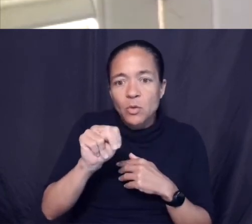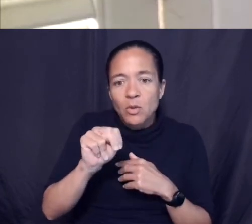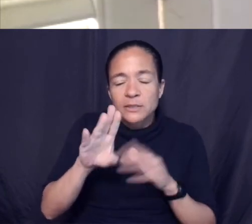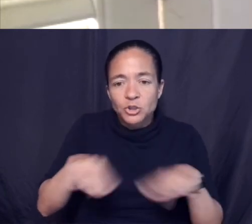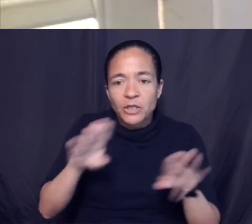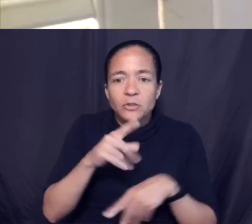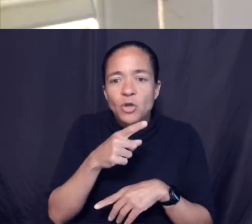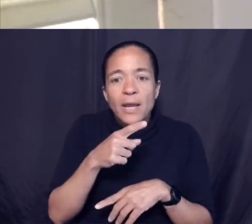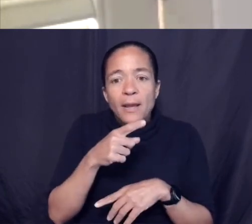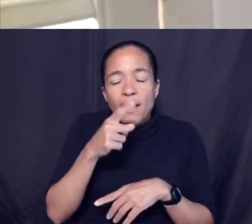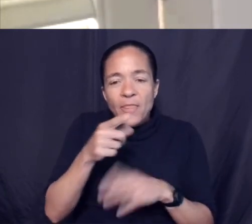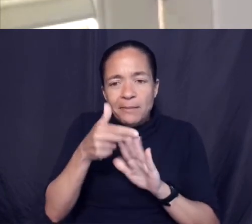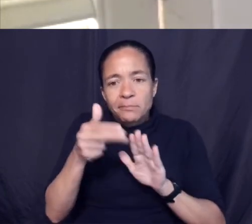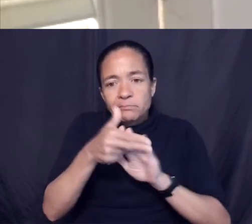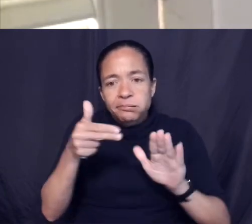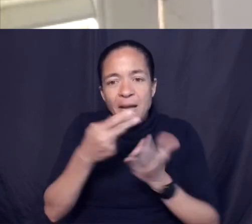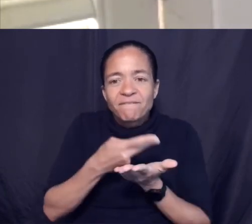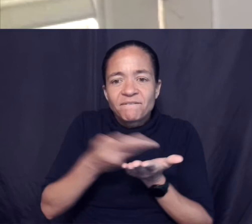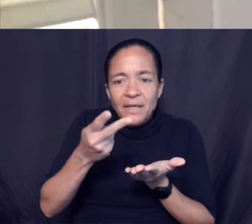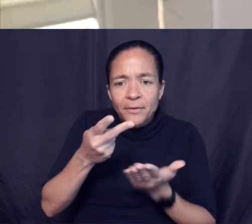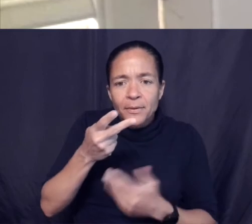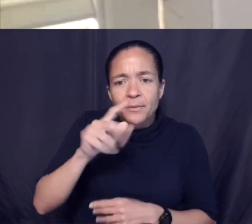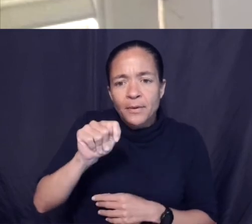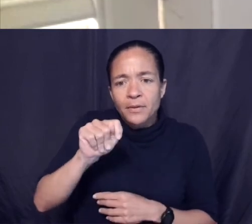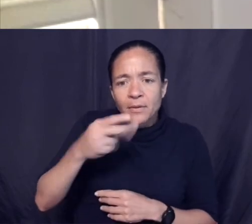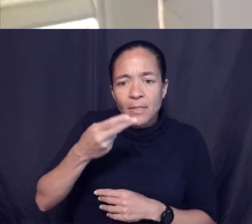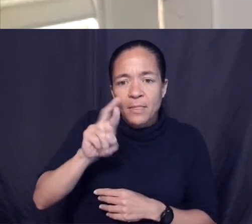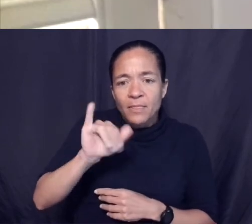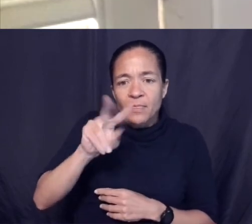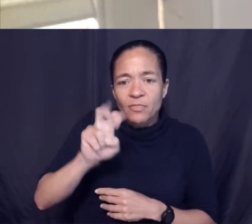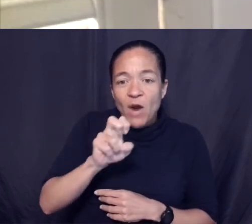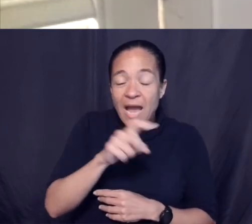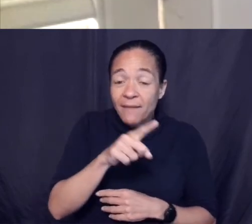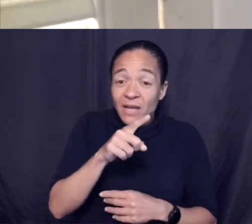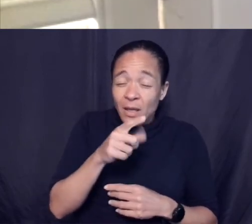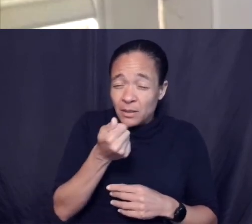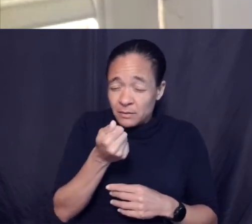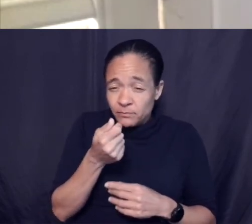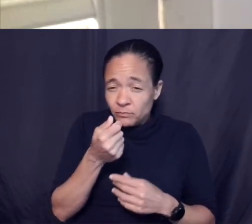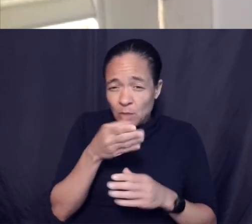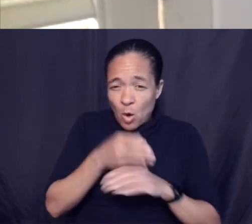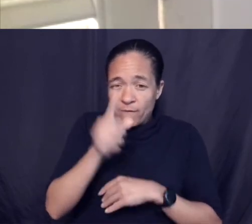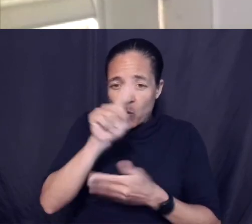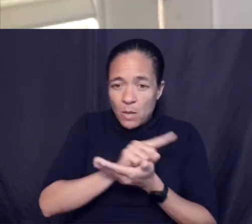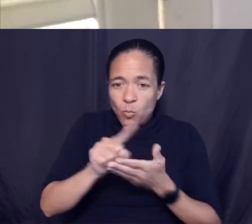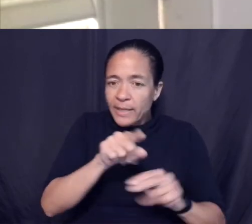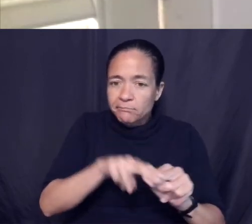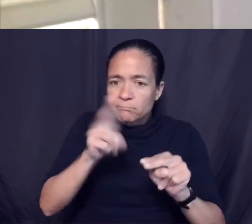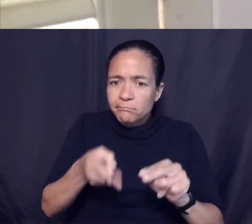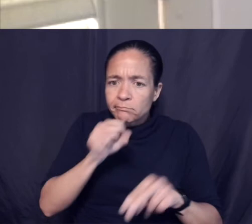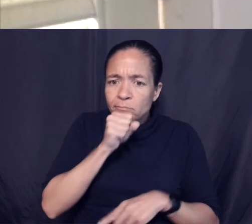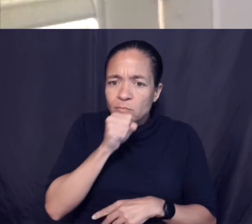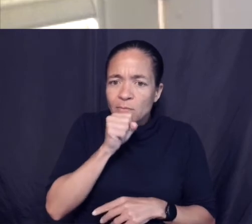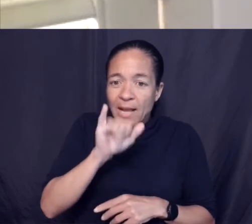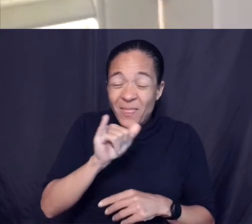June having a diagnosis of failure to thrive. And she had lost several pounds in a week. And